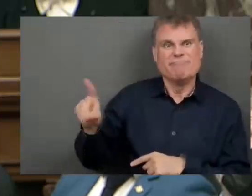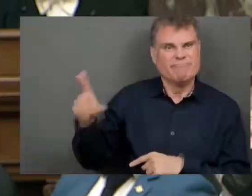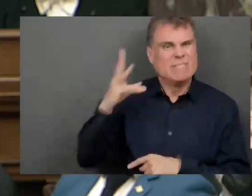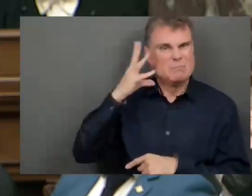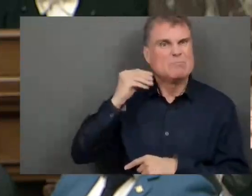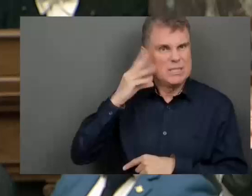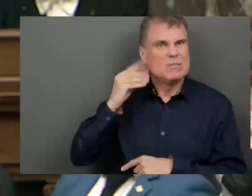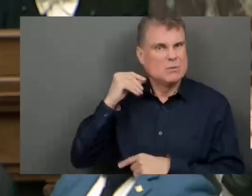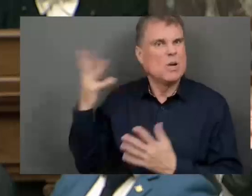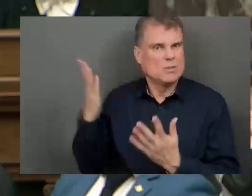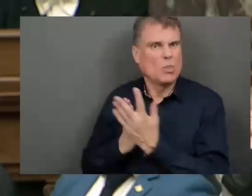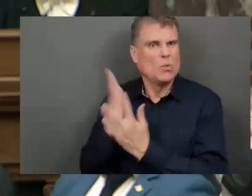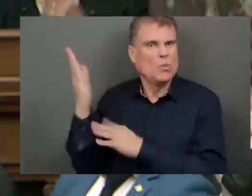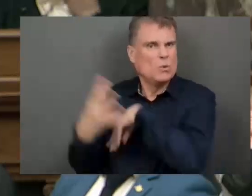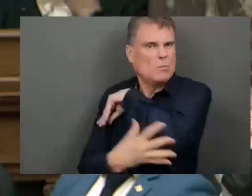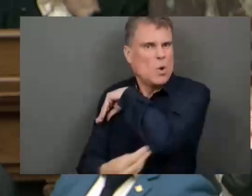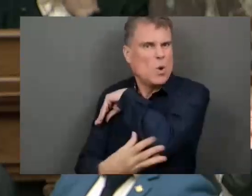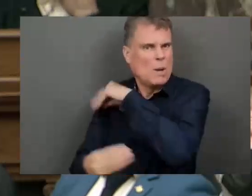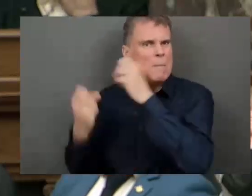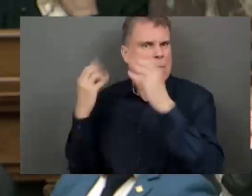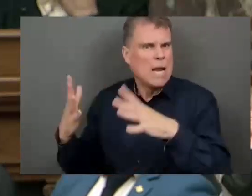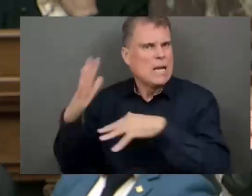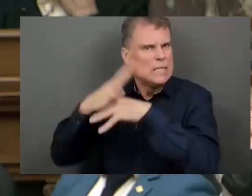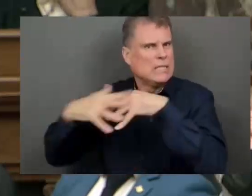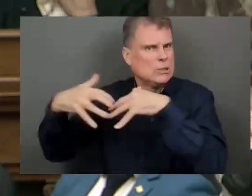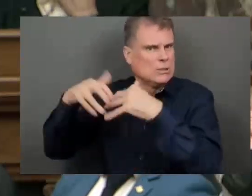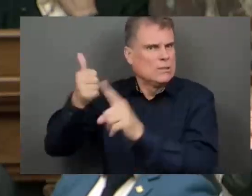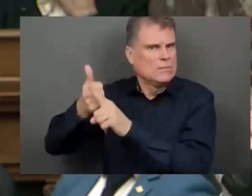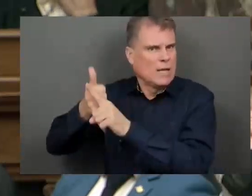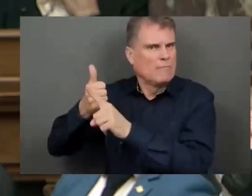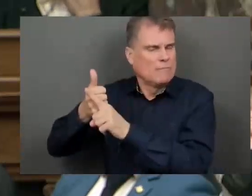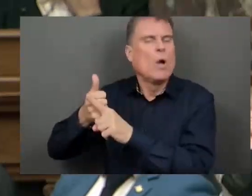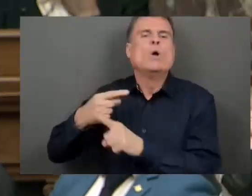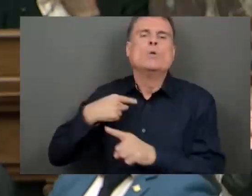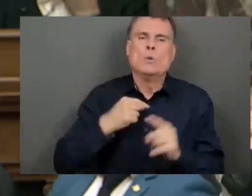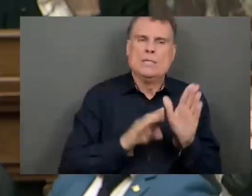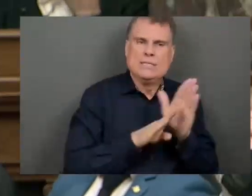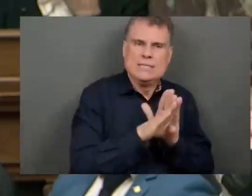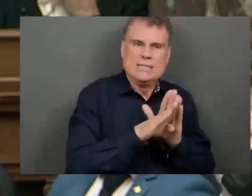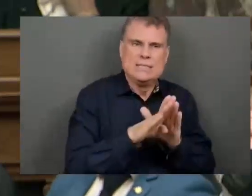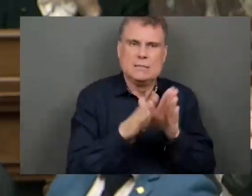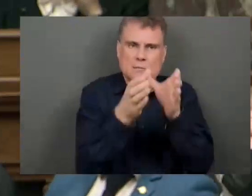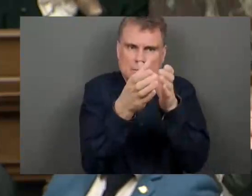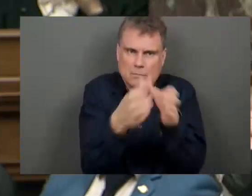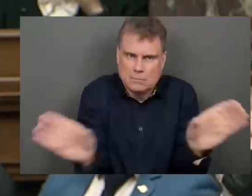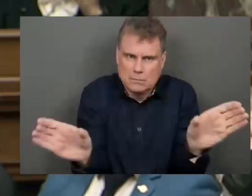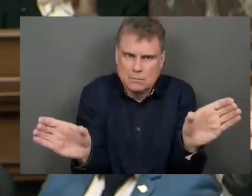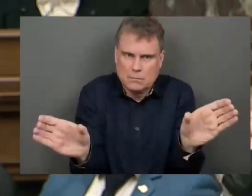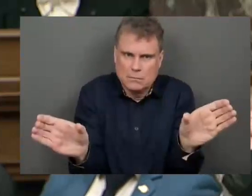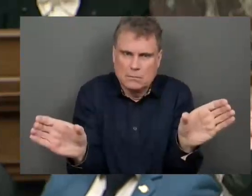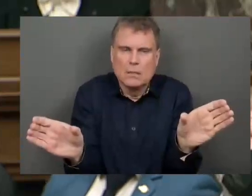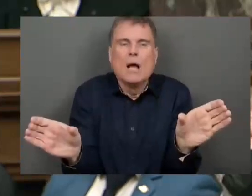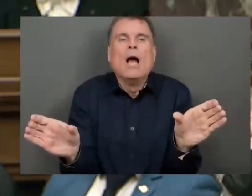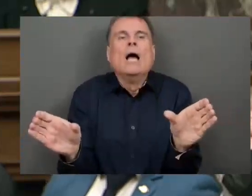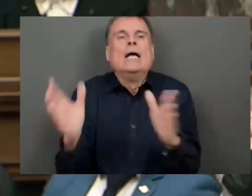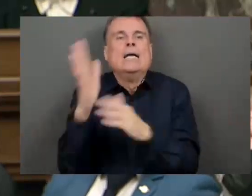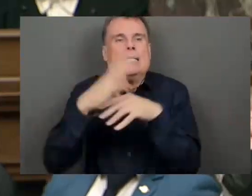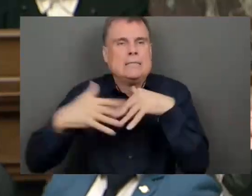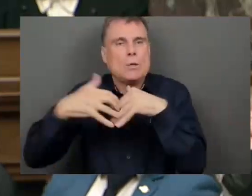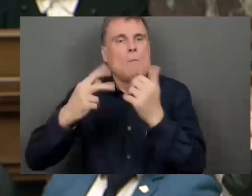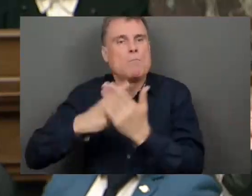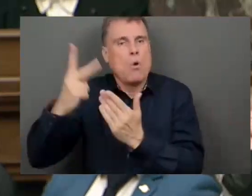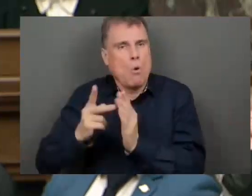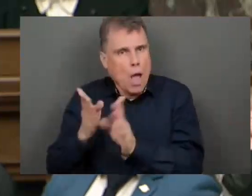people, and we did a completely separate Indigenous stream. The advice that we got is built directly into our poverty reduction strategy.